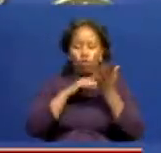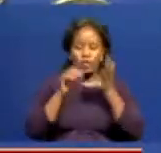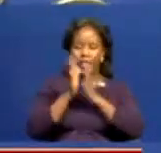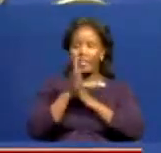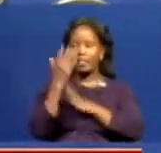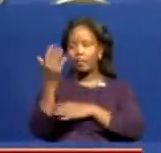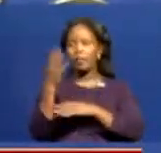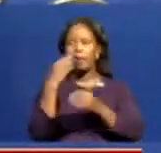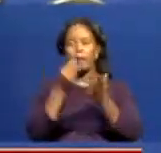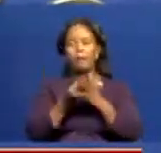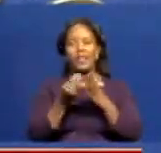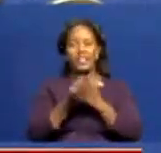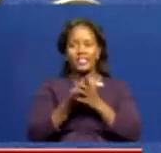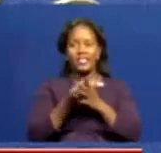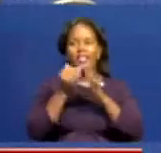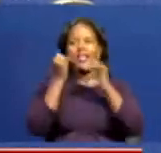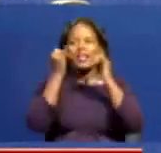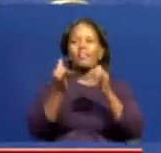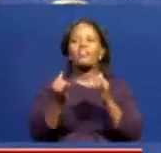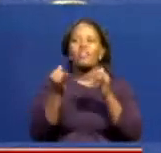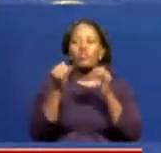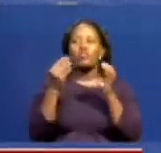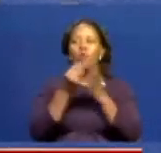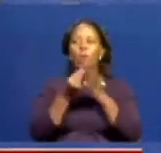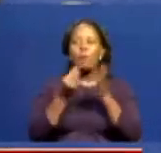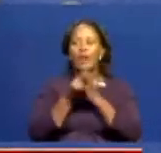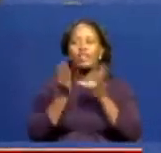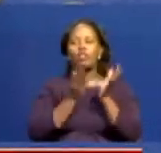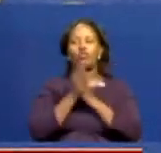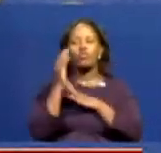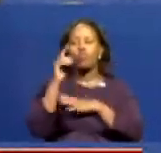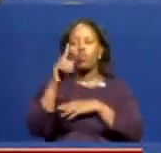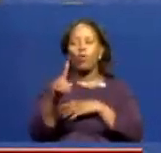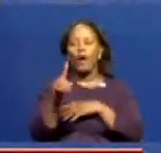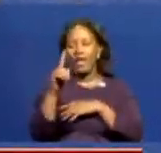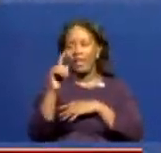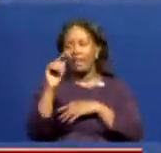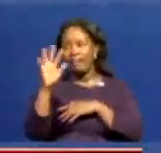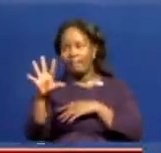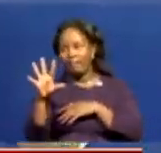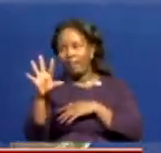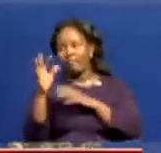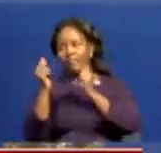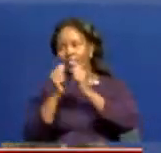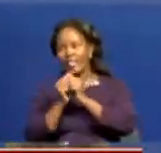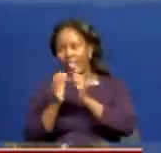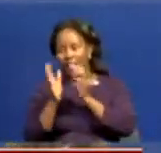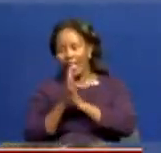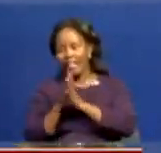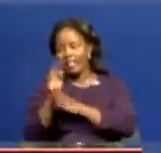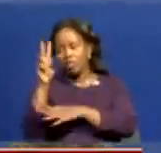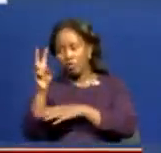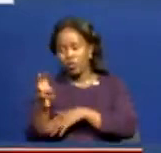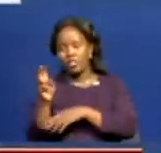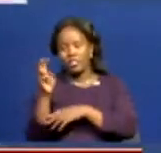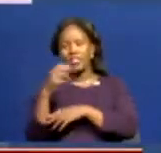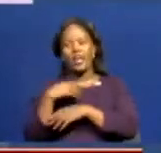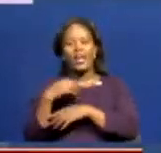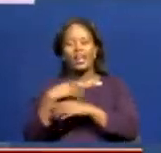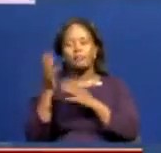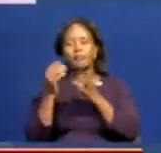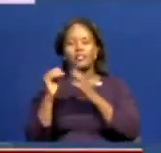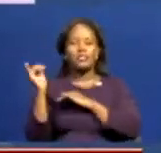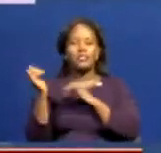new currency coins in the denominations of 1, 5, 10 and 20 shillings were issued in